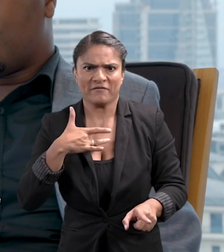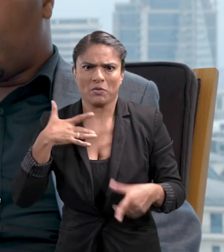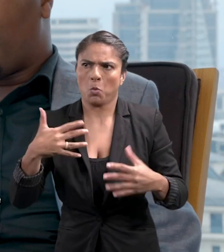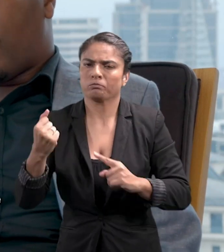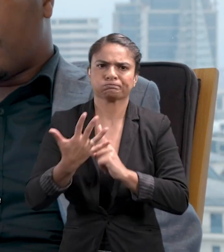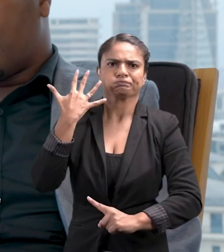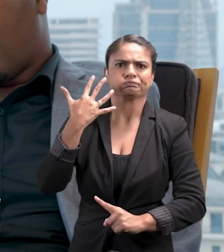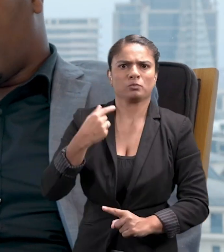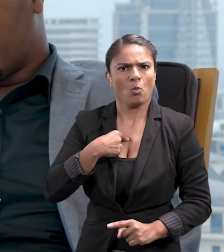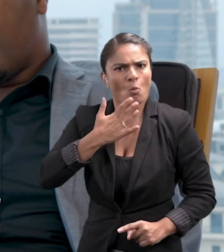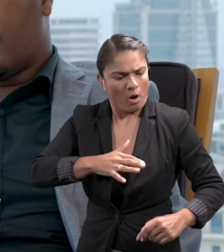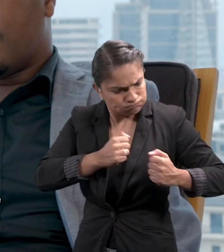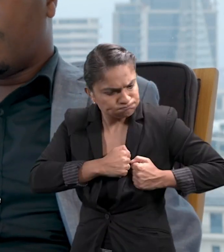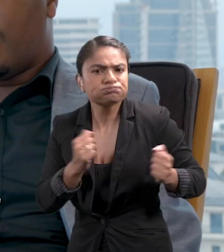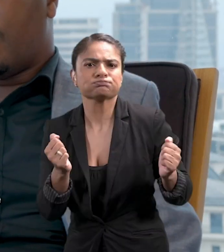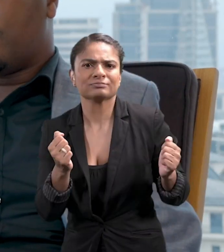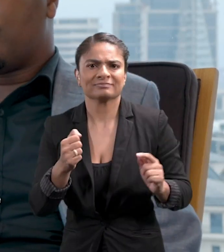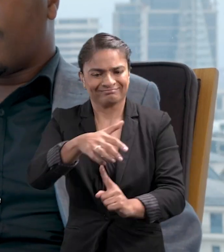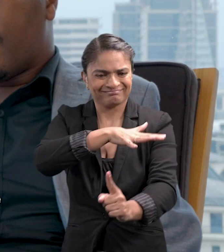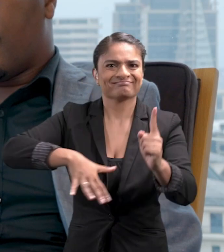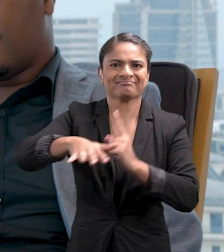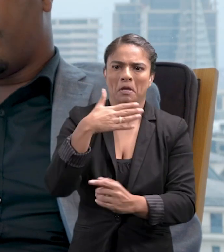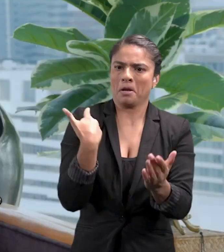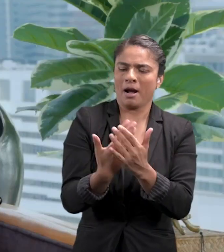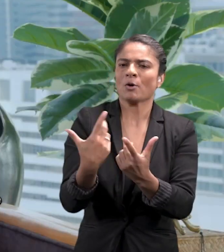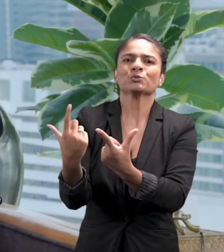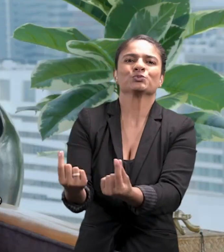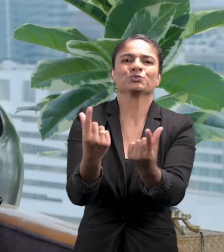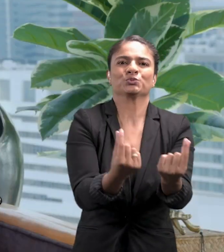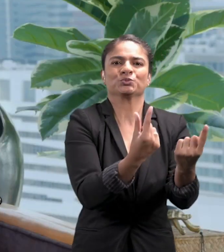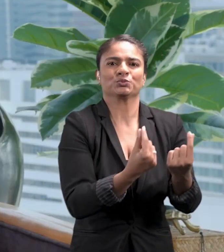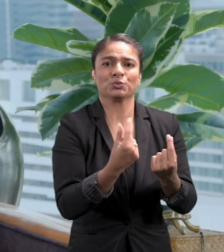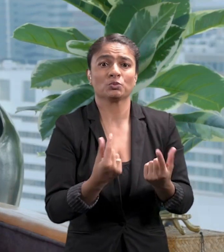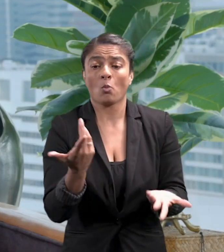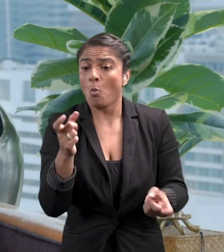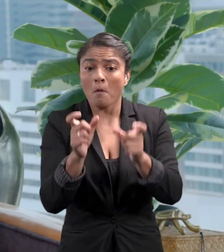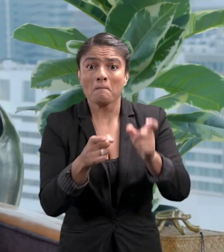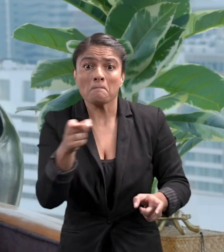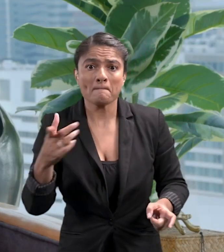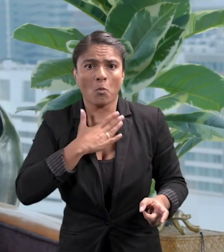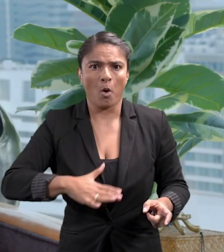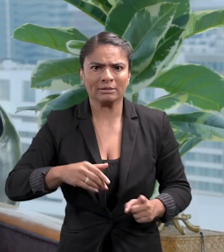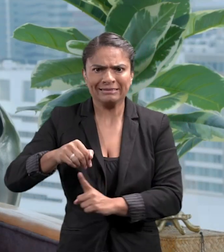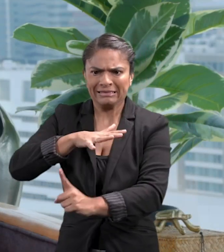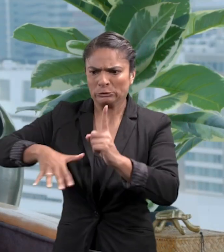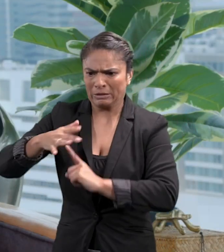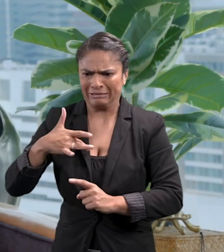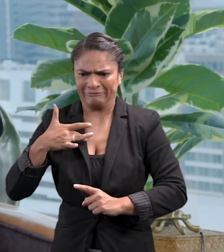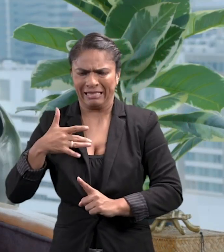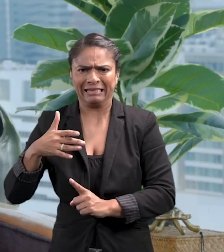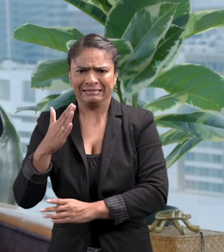or who want to come out and to declare their disability status, they could do so, rather than to react on the